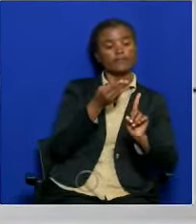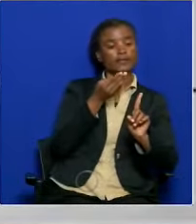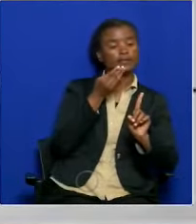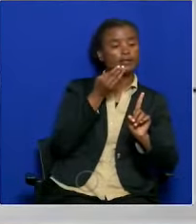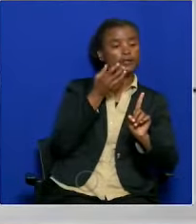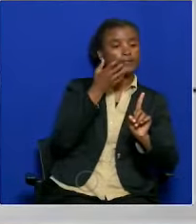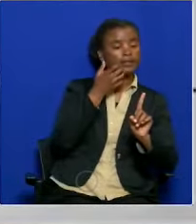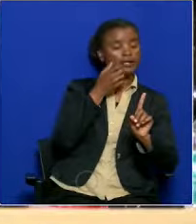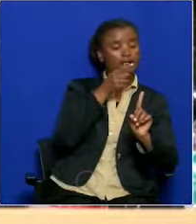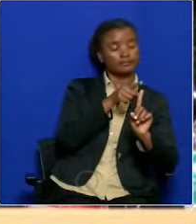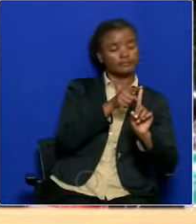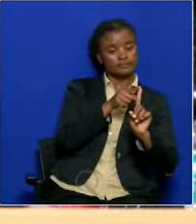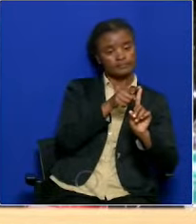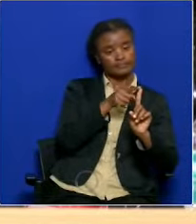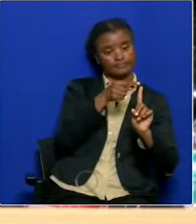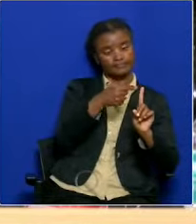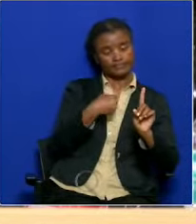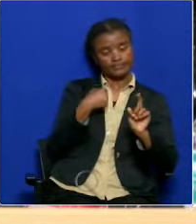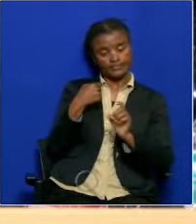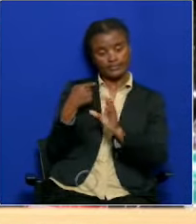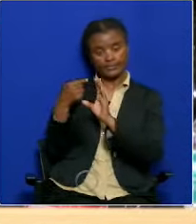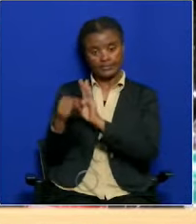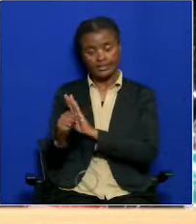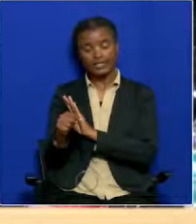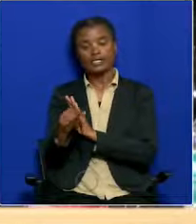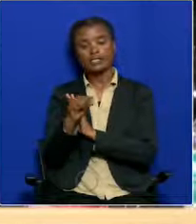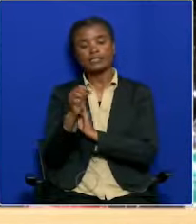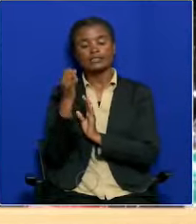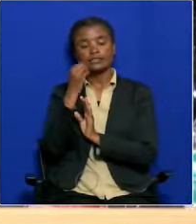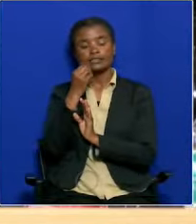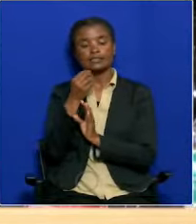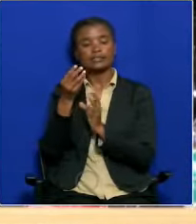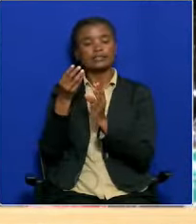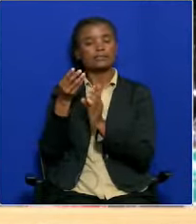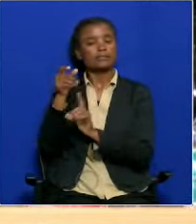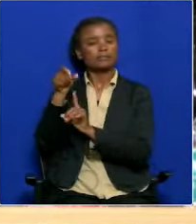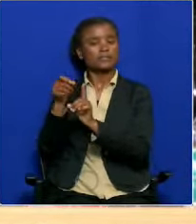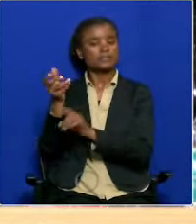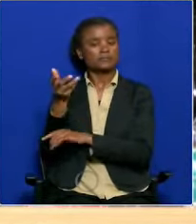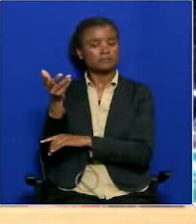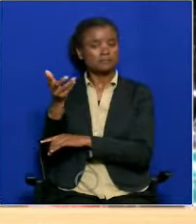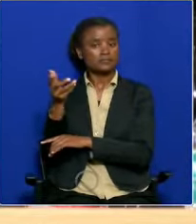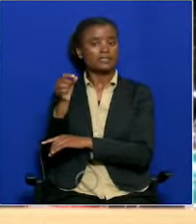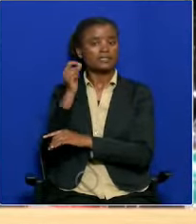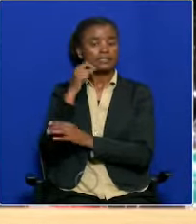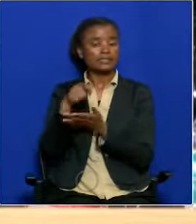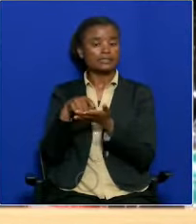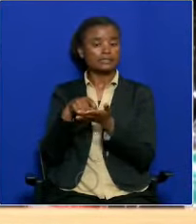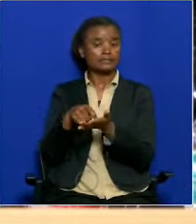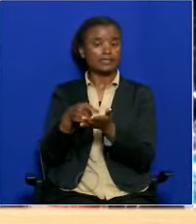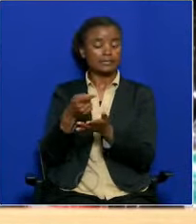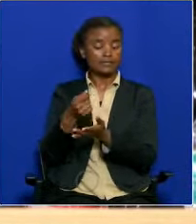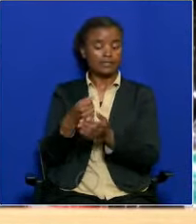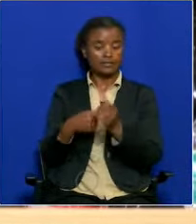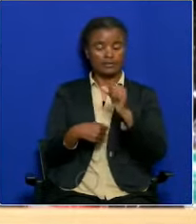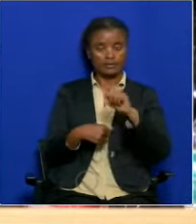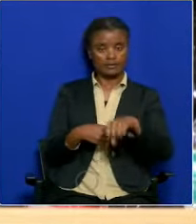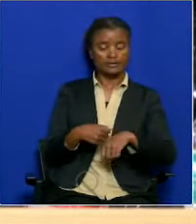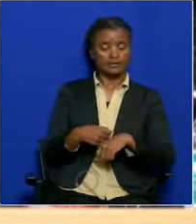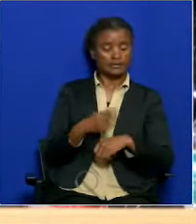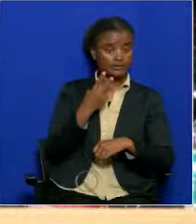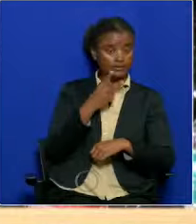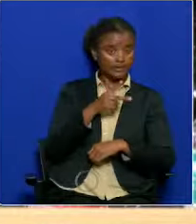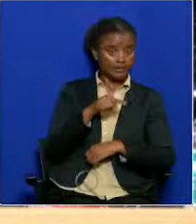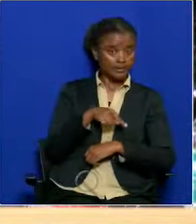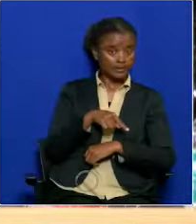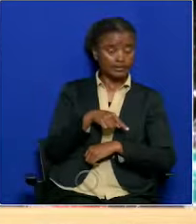sent this to him demanding money. Yes. You see that? And then